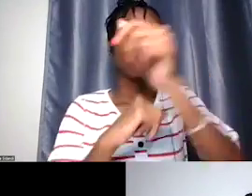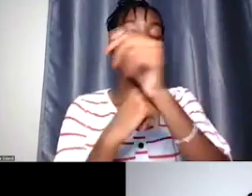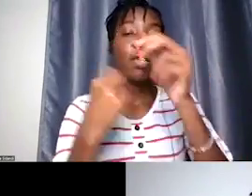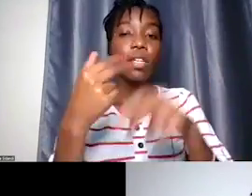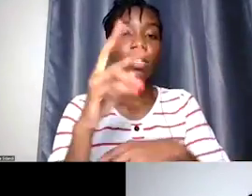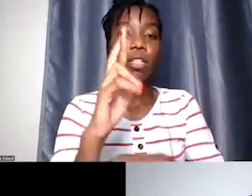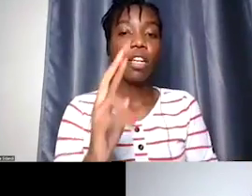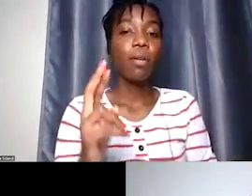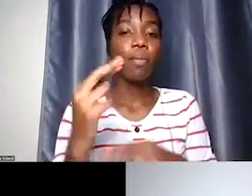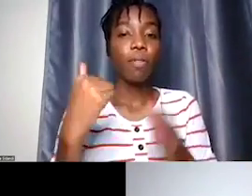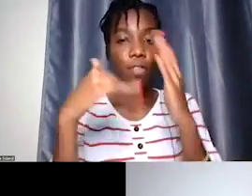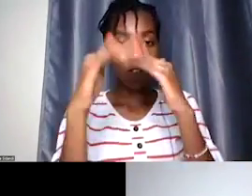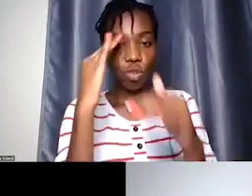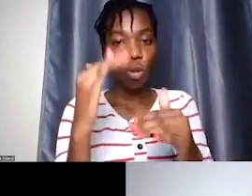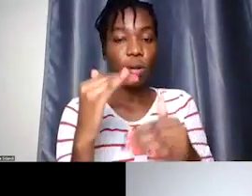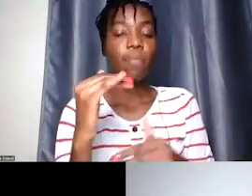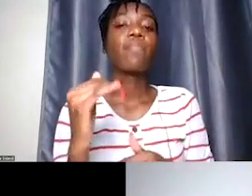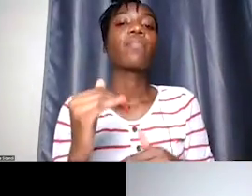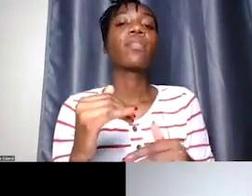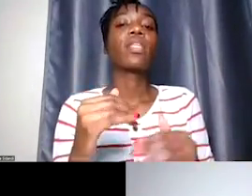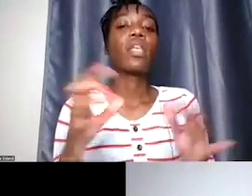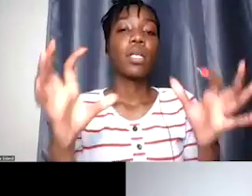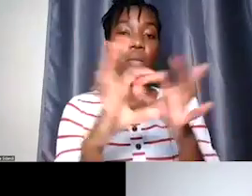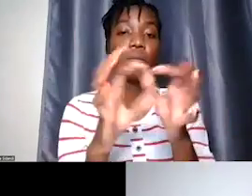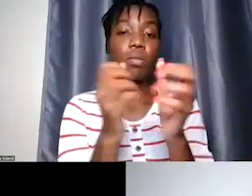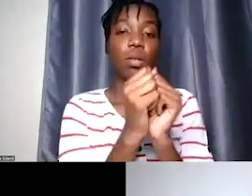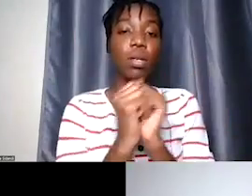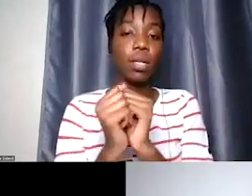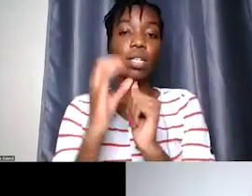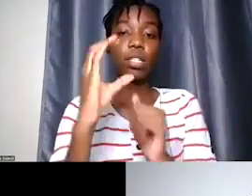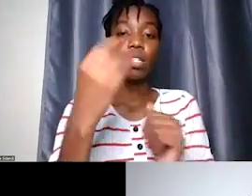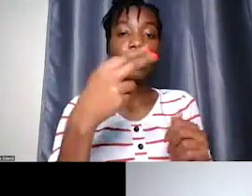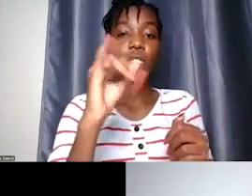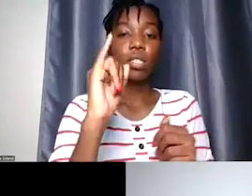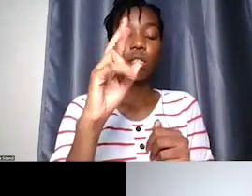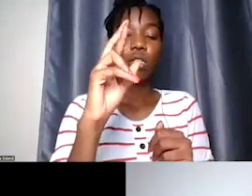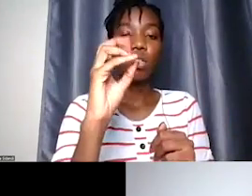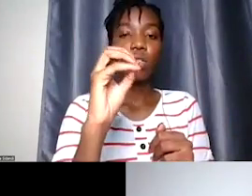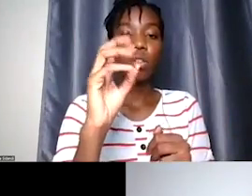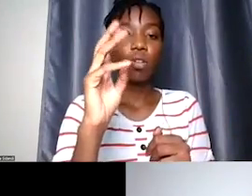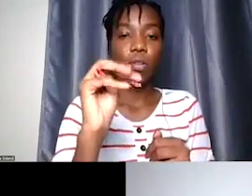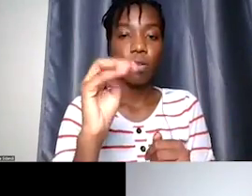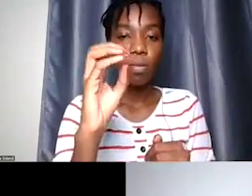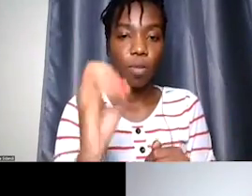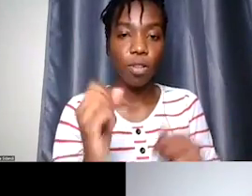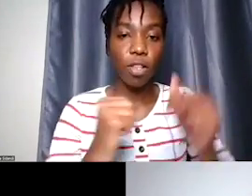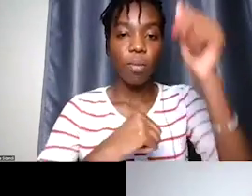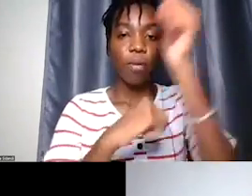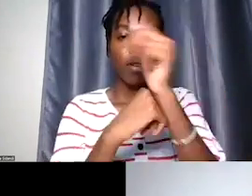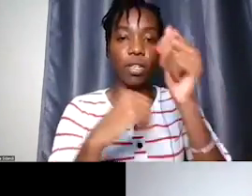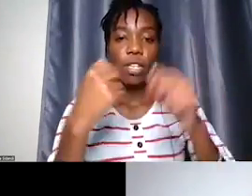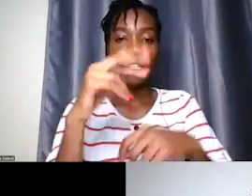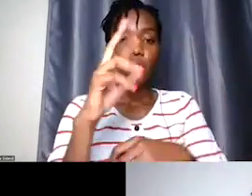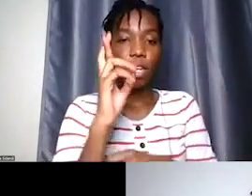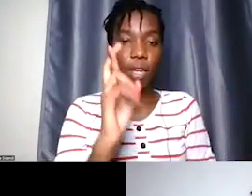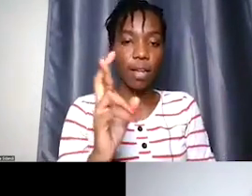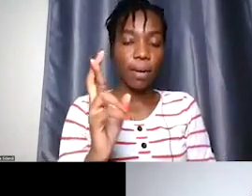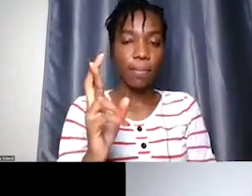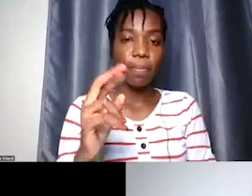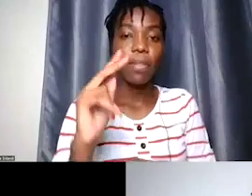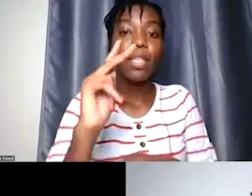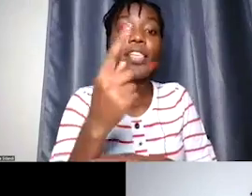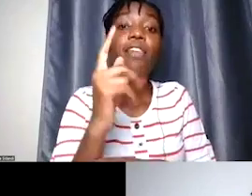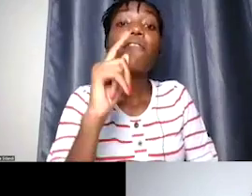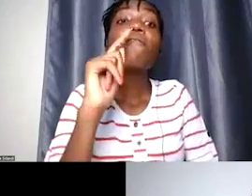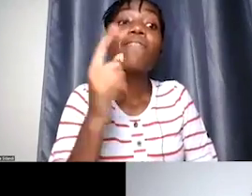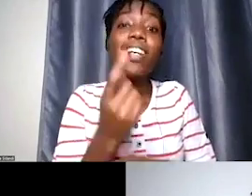you are. IHRM, in collaboration with Chiromo Hospital Group, offer support to HR professionals in Kenya. First session is free and